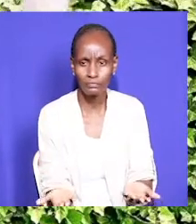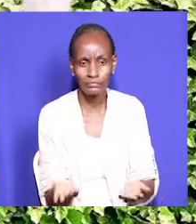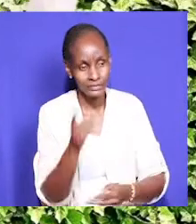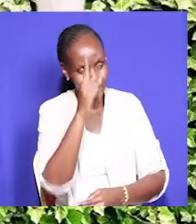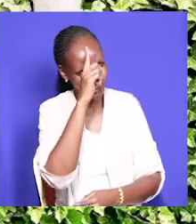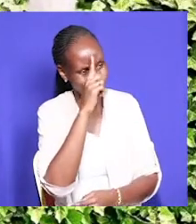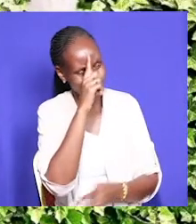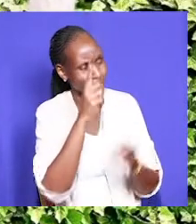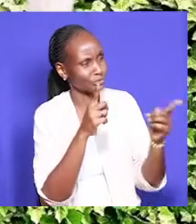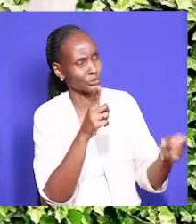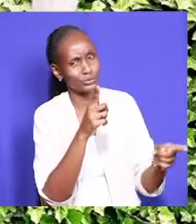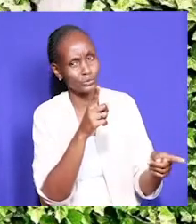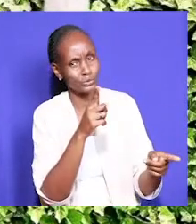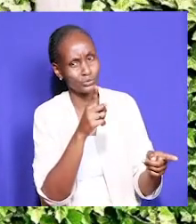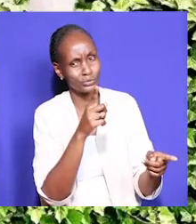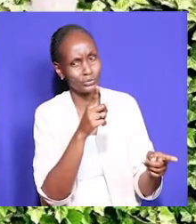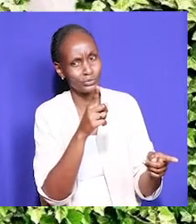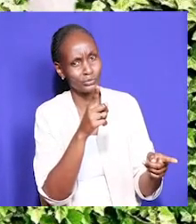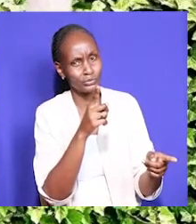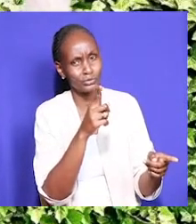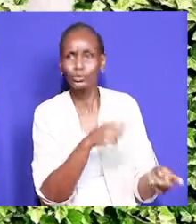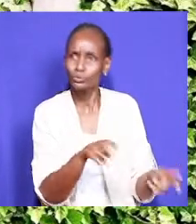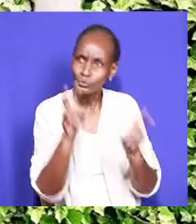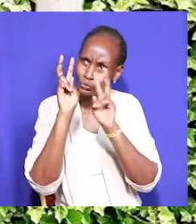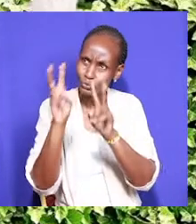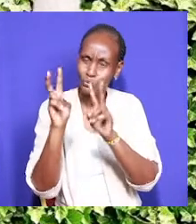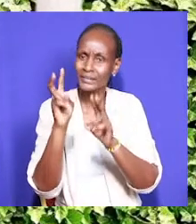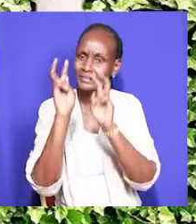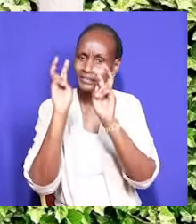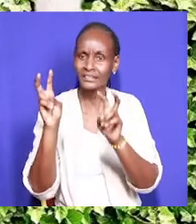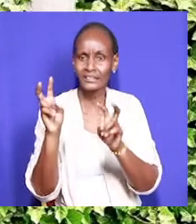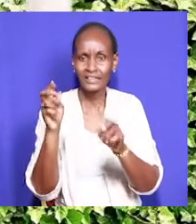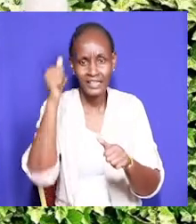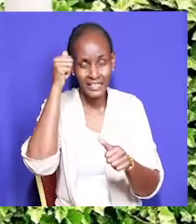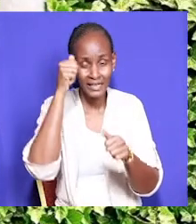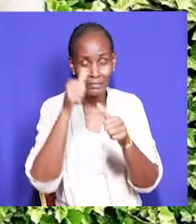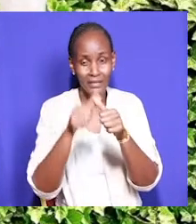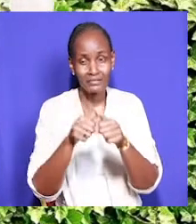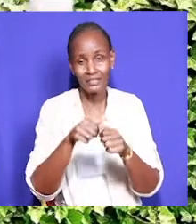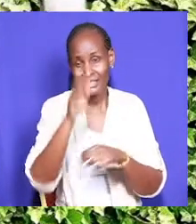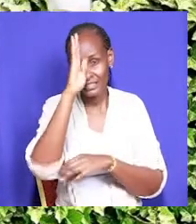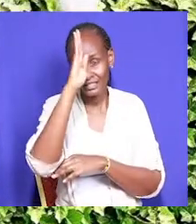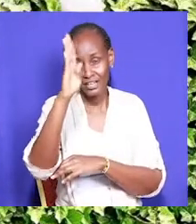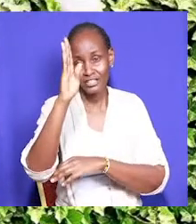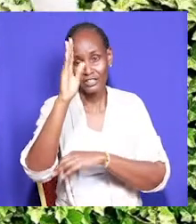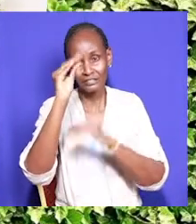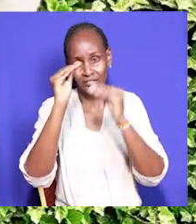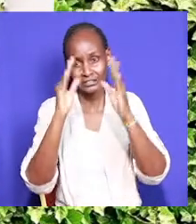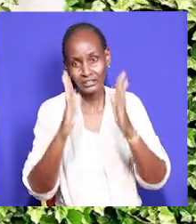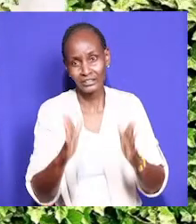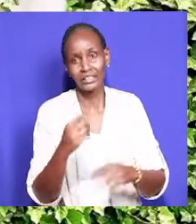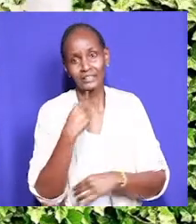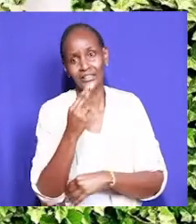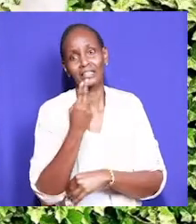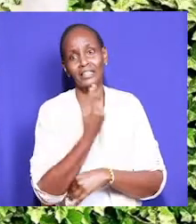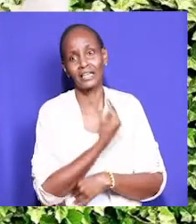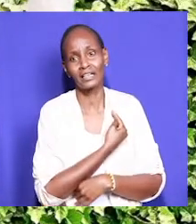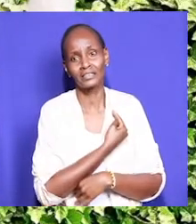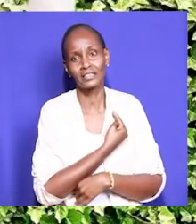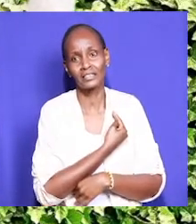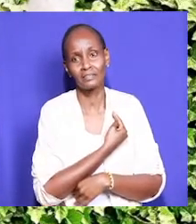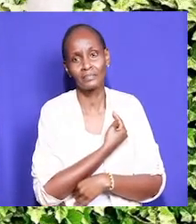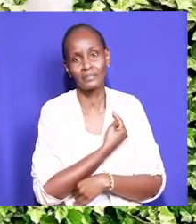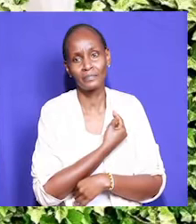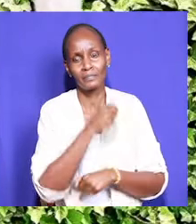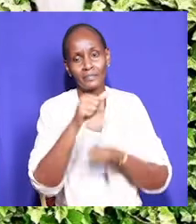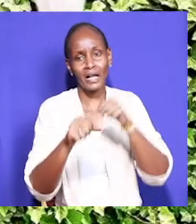Shadi, mm-hmm. You should have been keen to look at it. Mm. Reminds me what our Sunday school teacher mm-hmm. was telling us in church